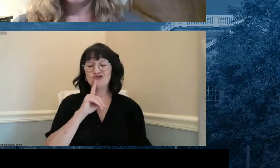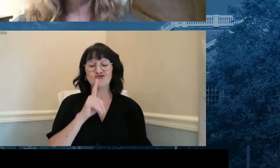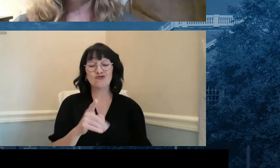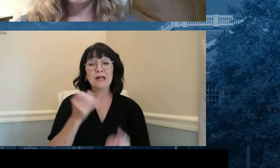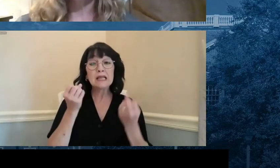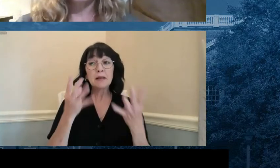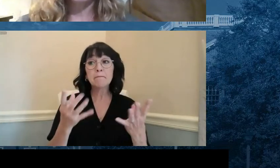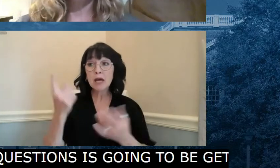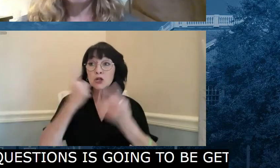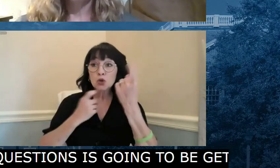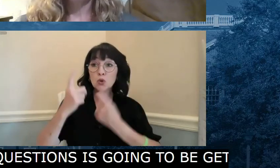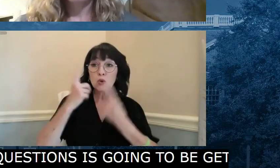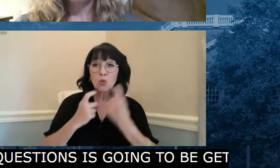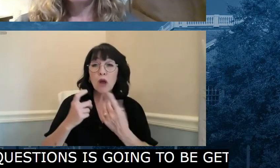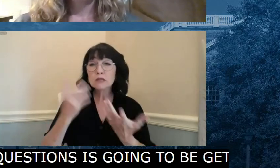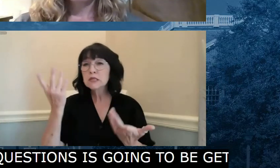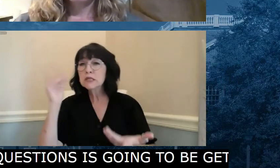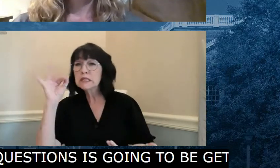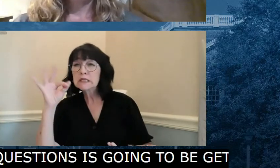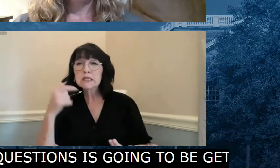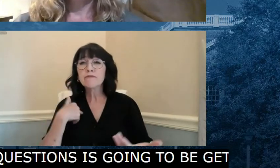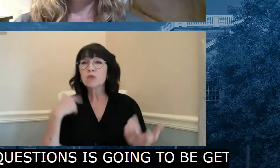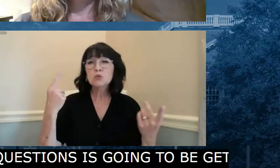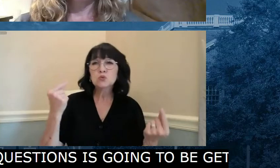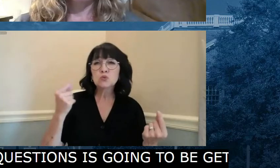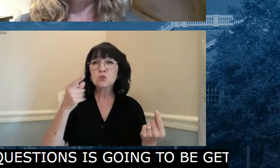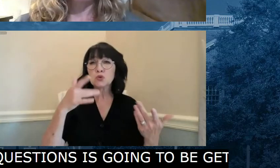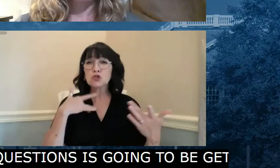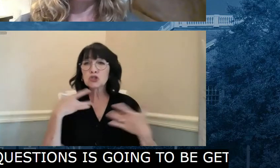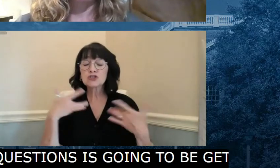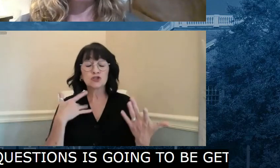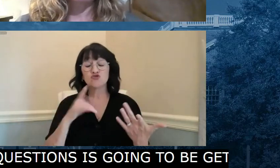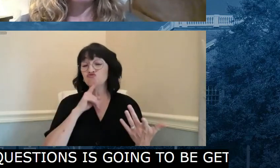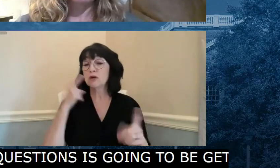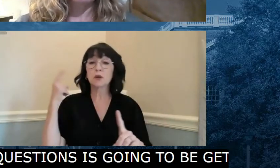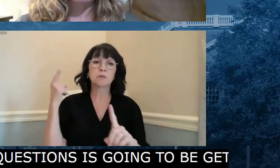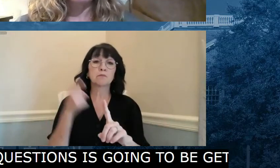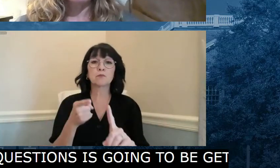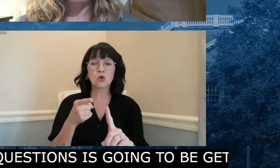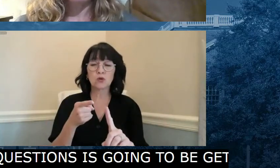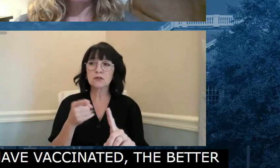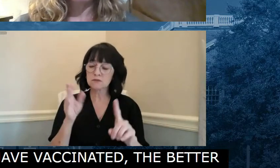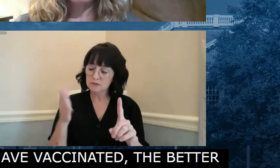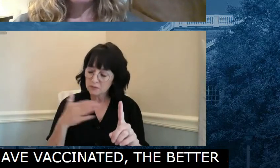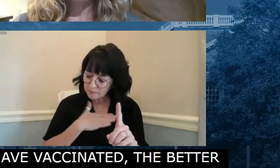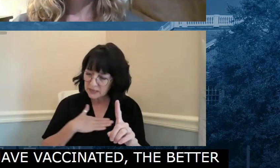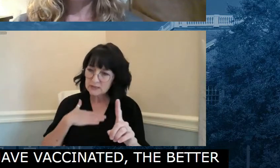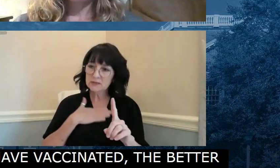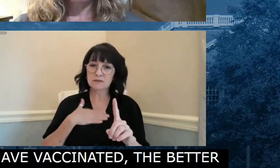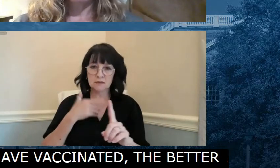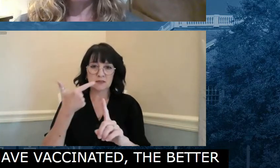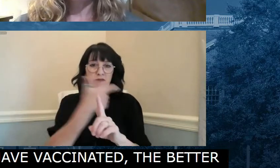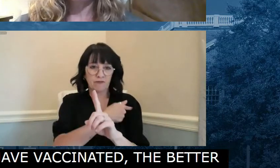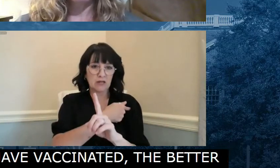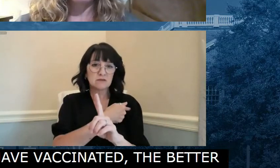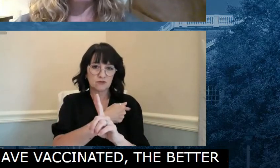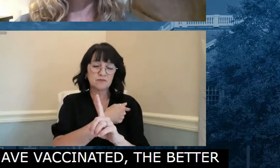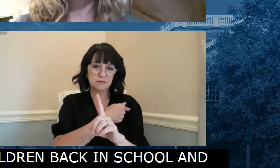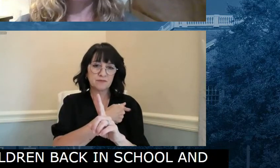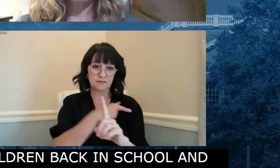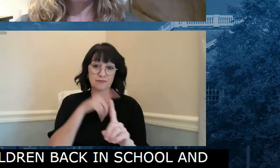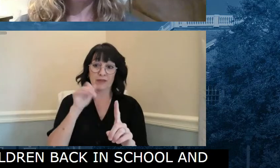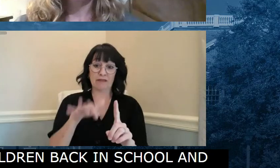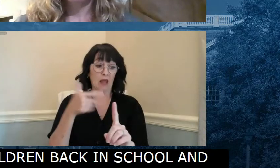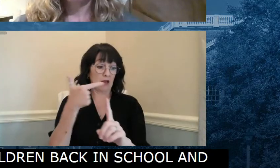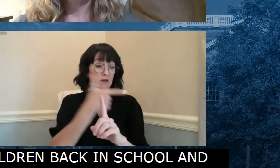The more people we have vaccinated, the better off we're going to be getting children back in school and addressing some of the variants and some of the